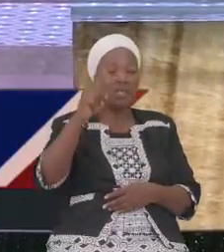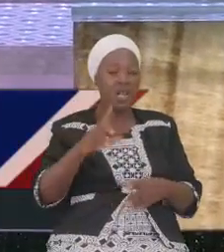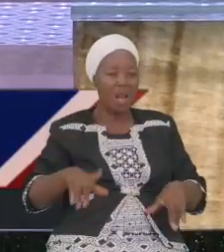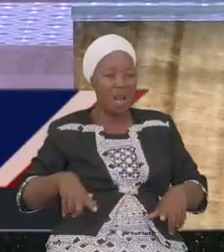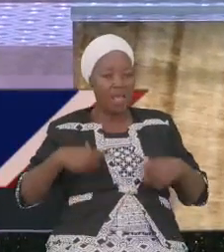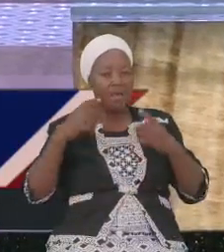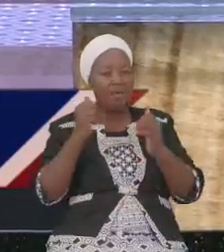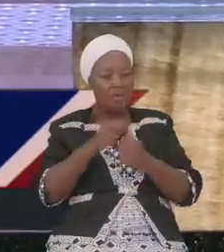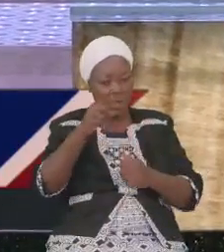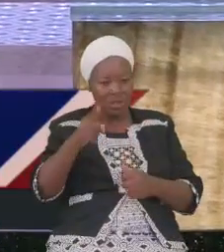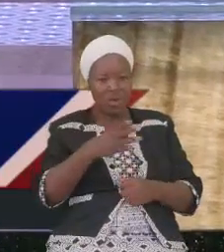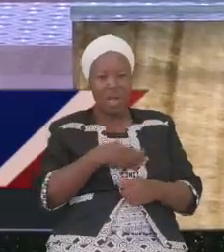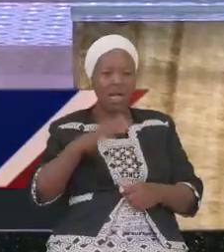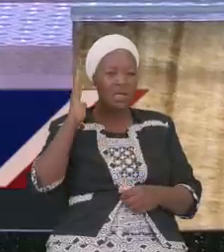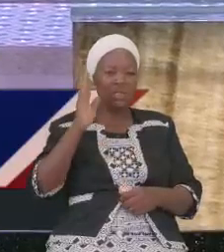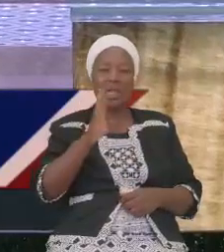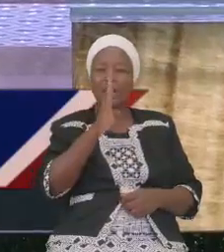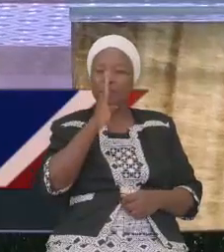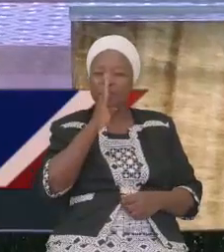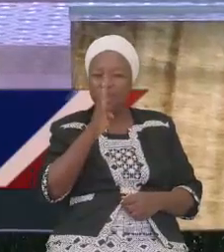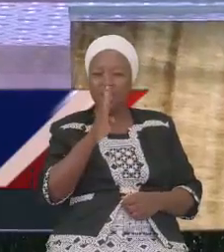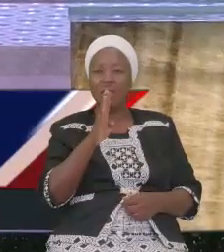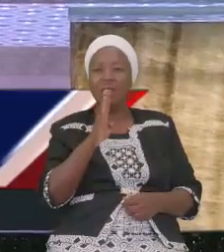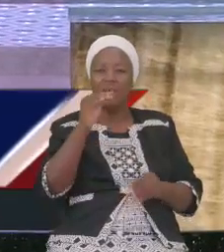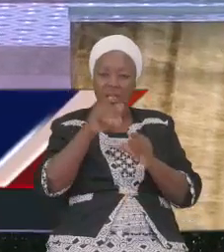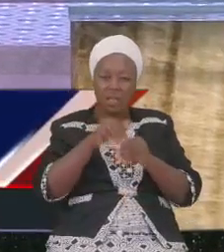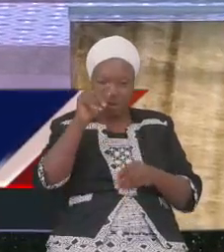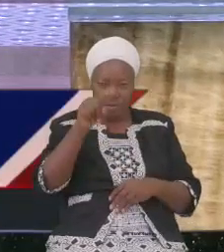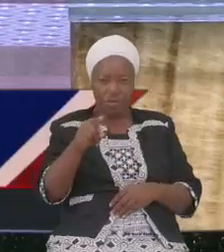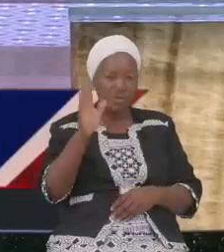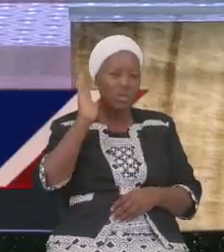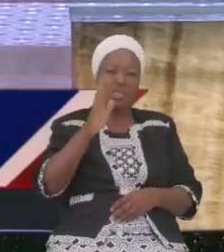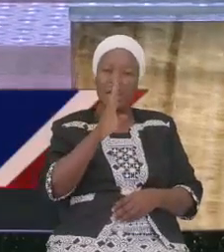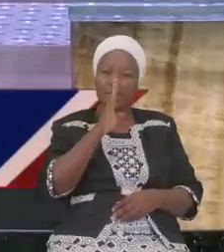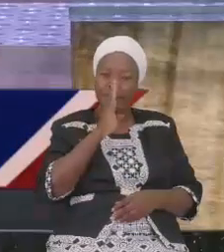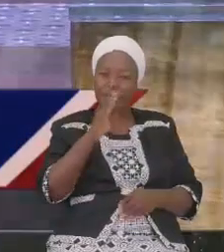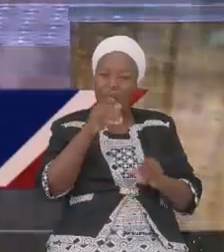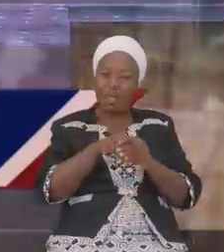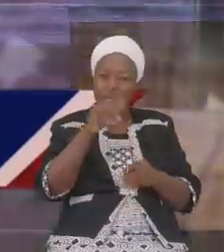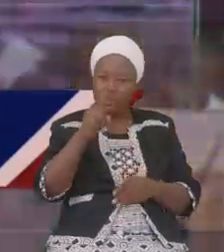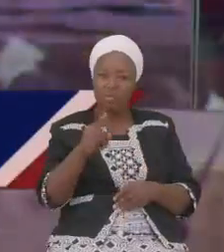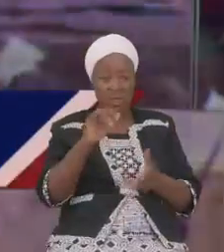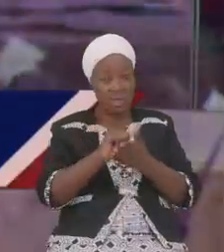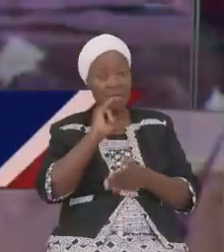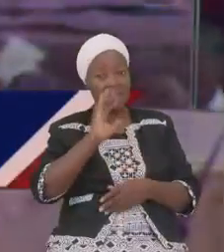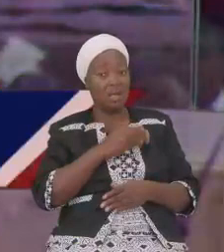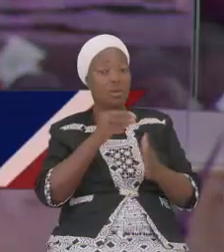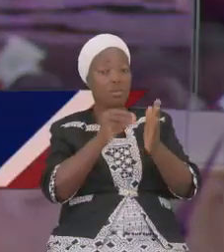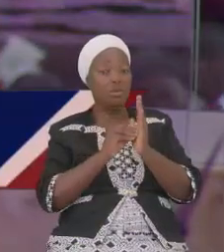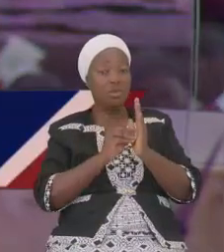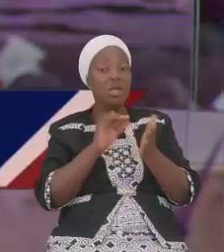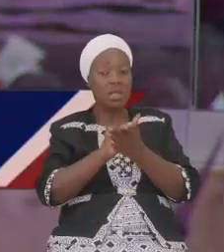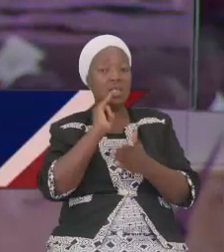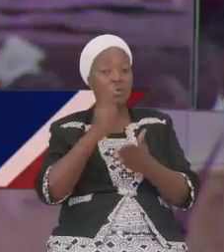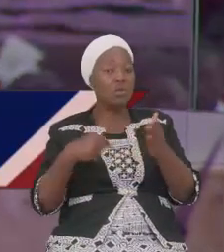you and shall be in you. Shall be in you. That's a portion. That's what we